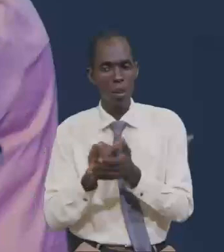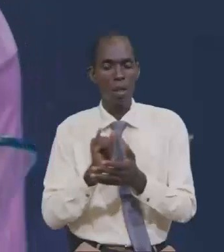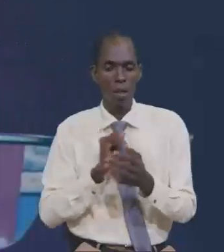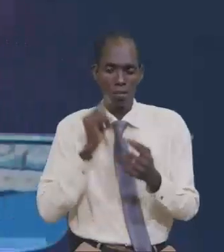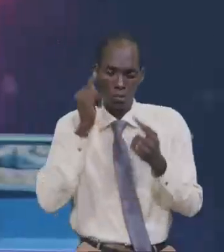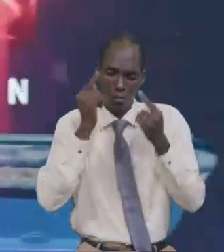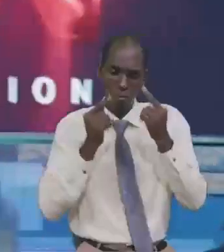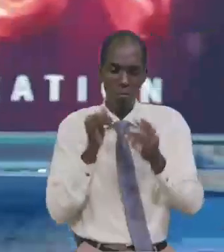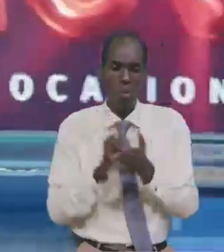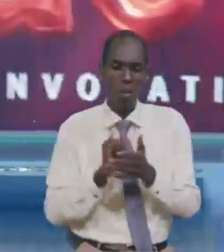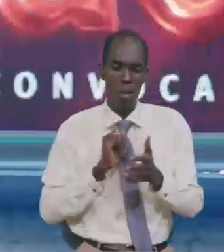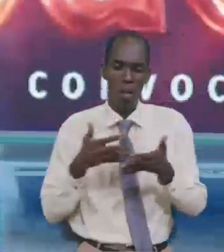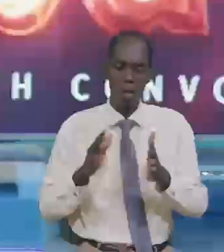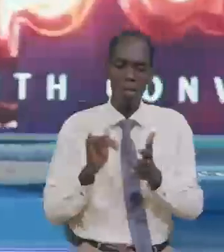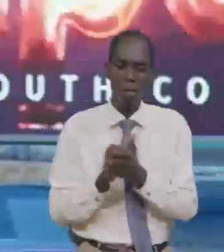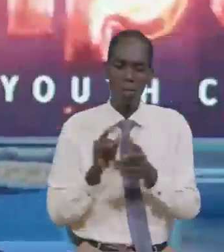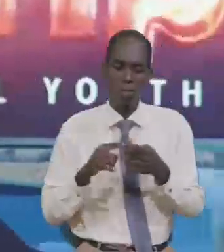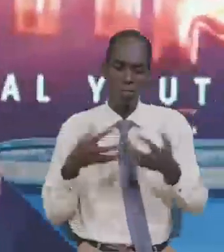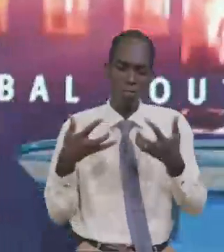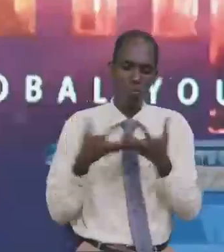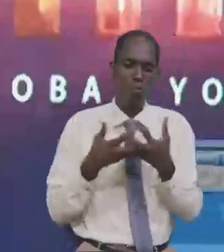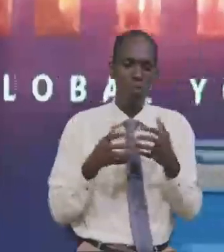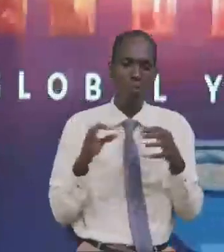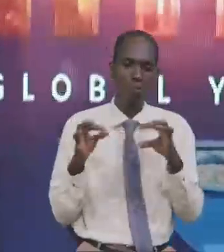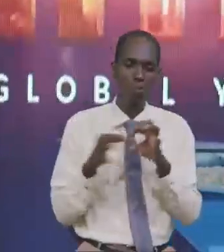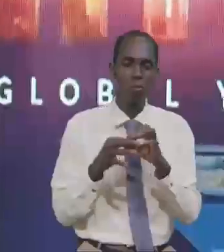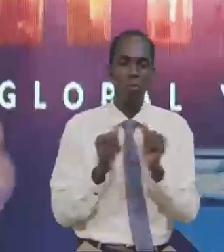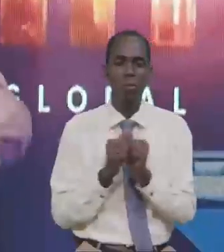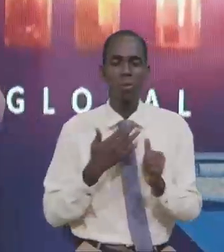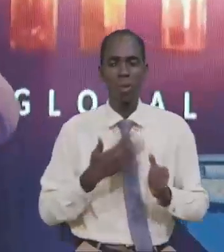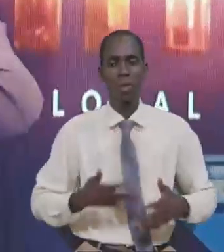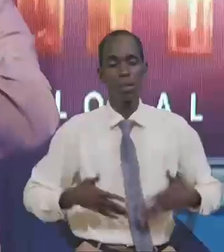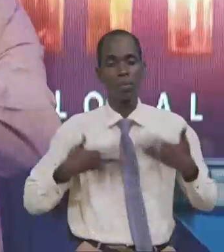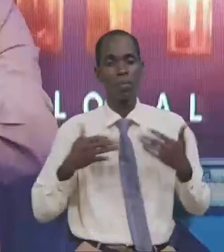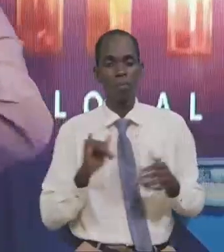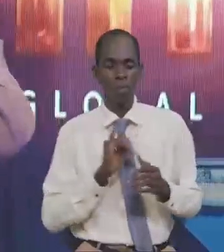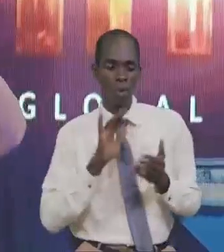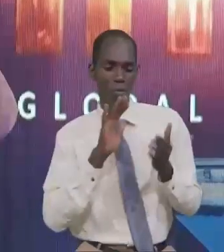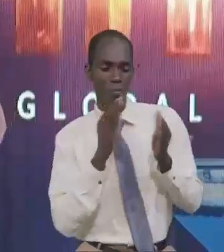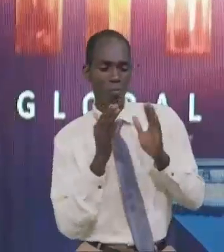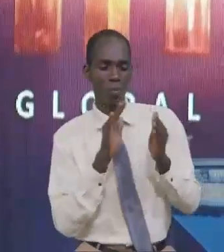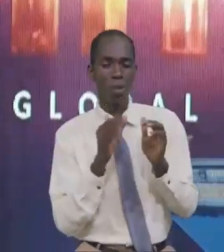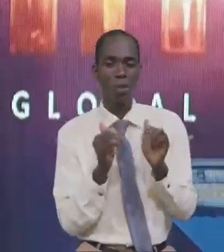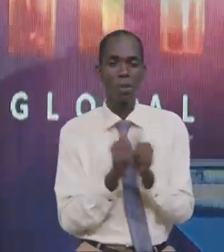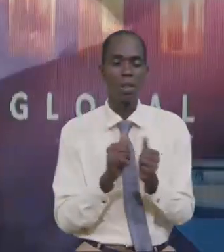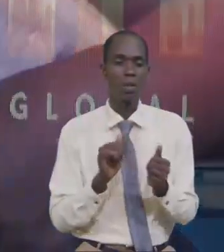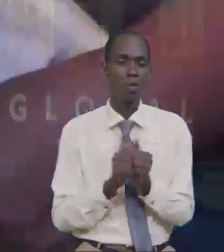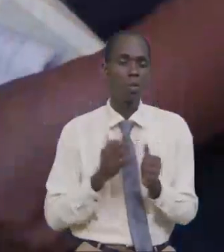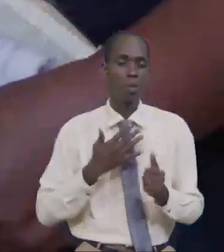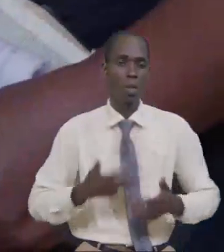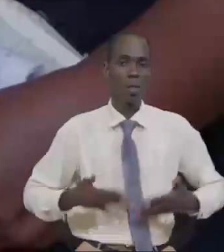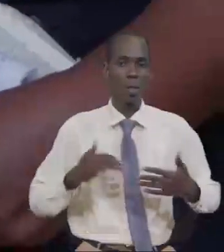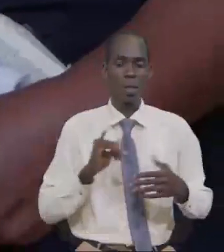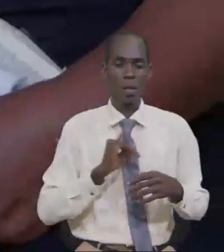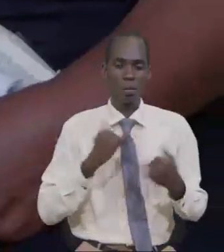I evaluate my life with that that I'm hearing. What changes do I have